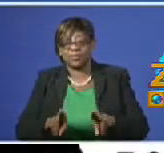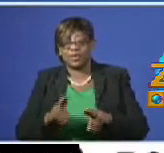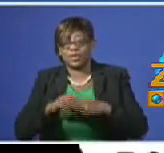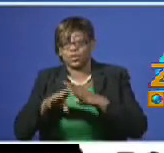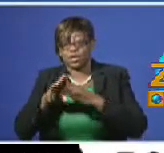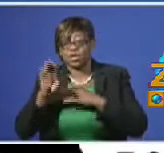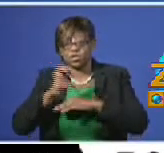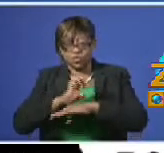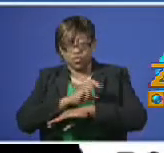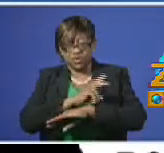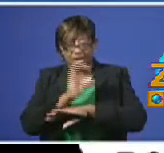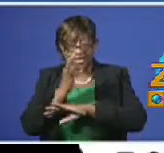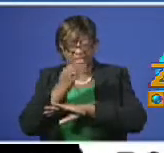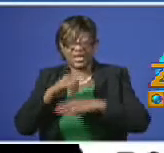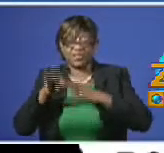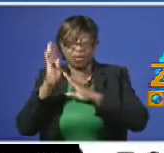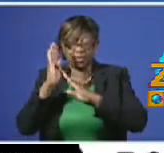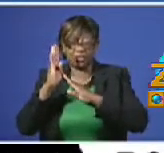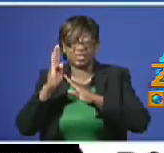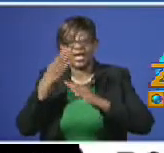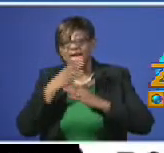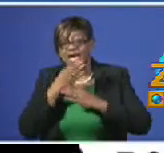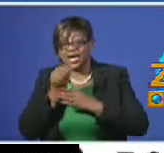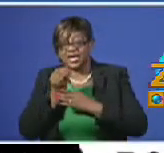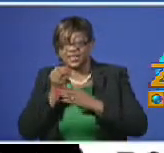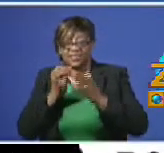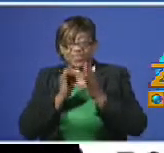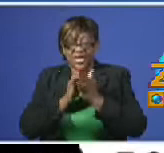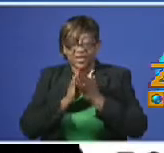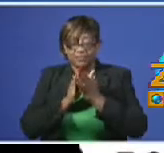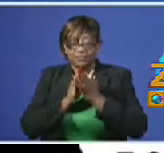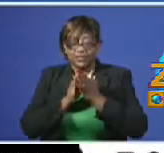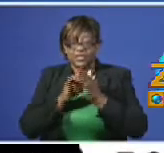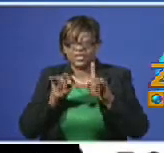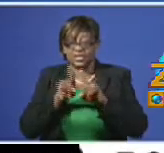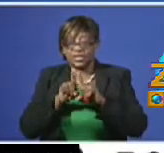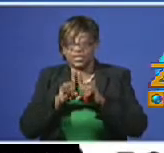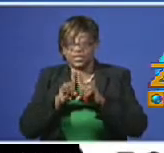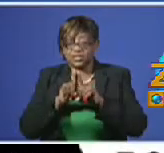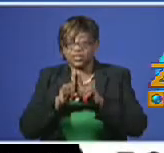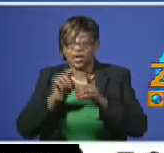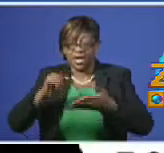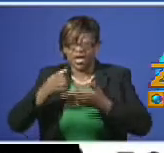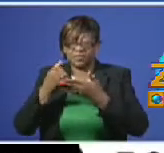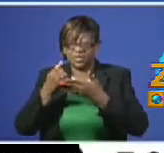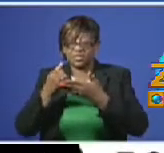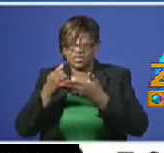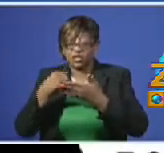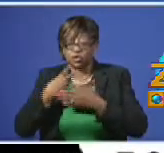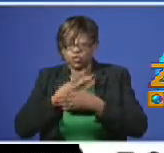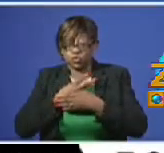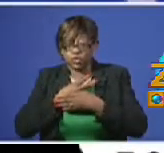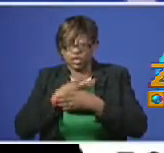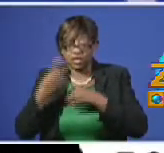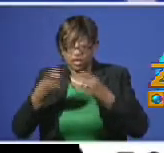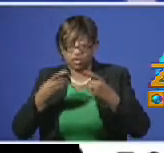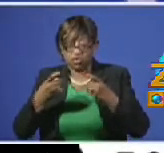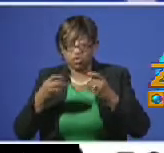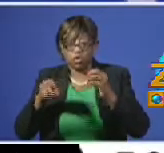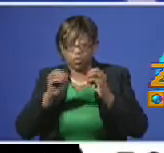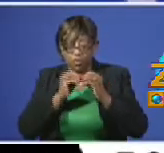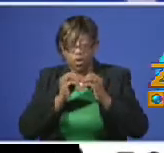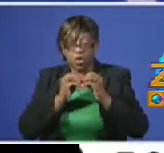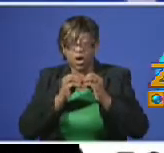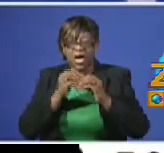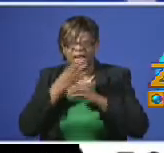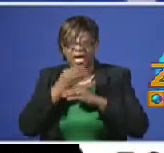Bahamas. And that can only be of a help to make sure that we can get things under a little better control. Now,